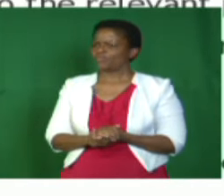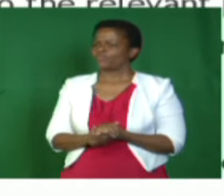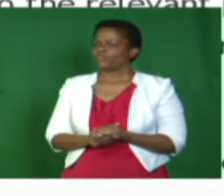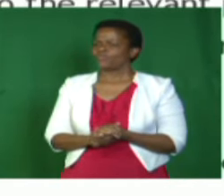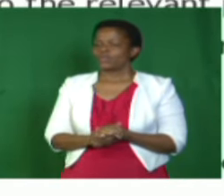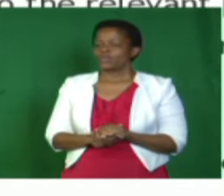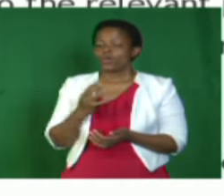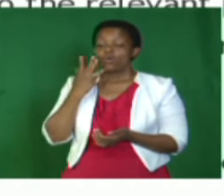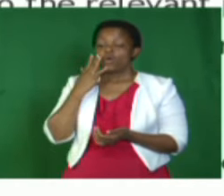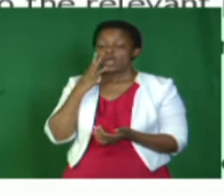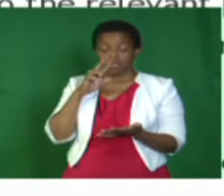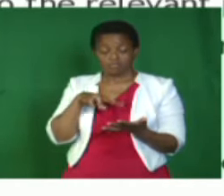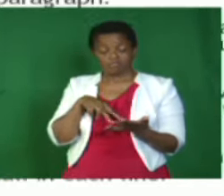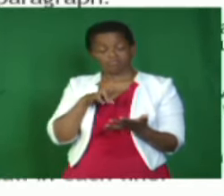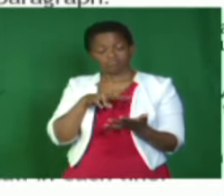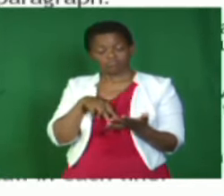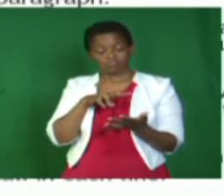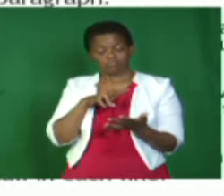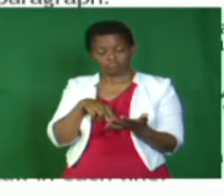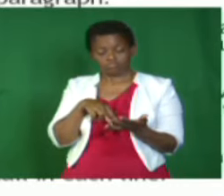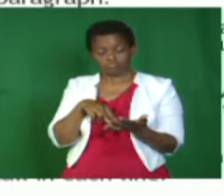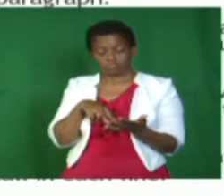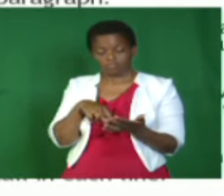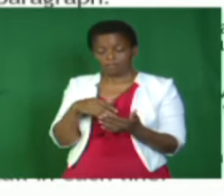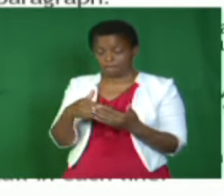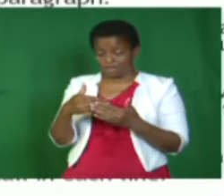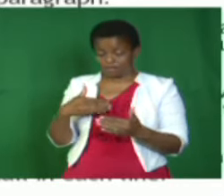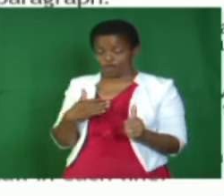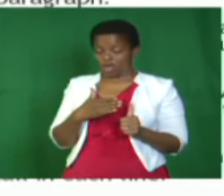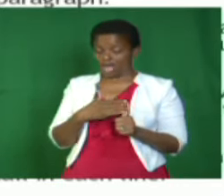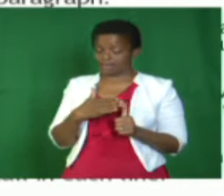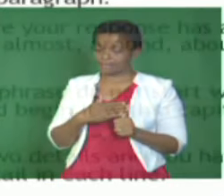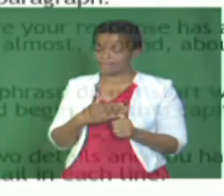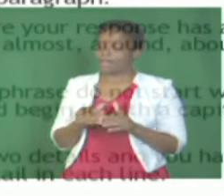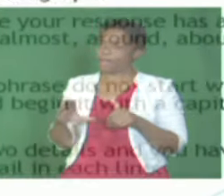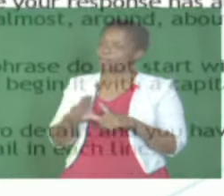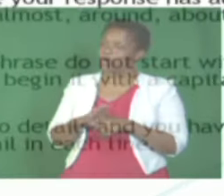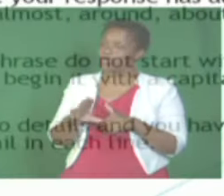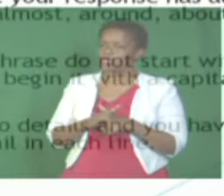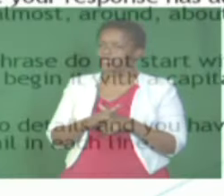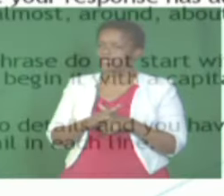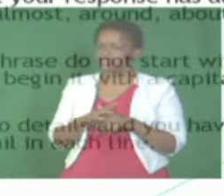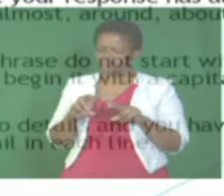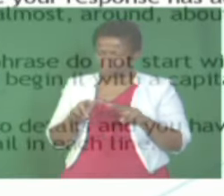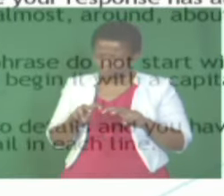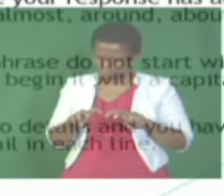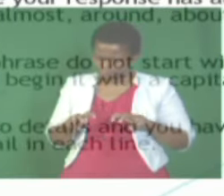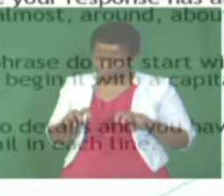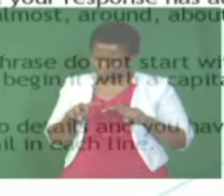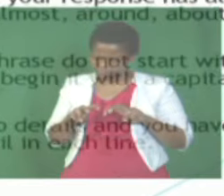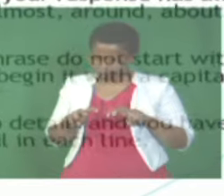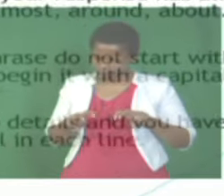when you read, when you are about to answer your question, you begin with analyzing your